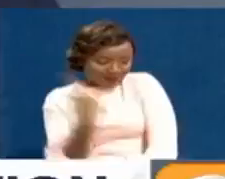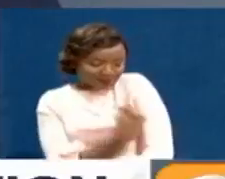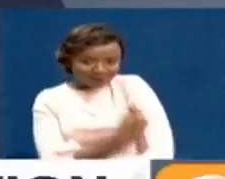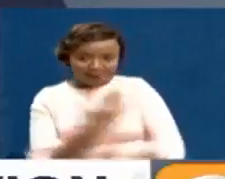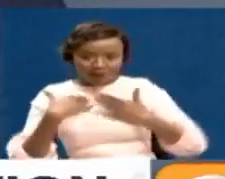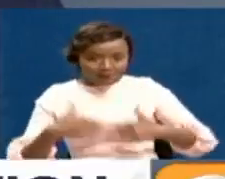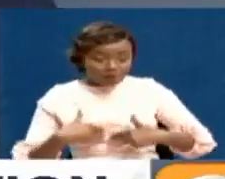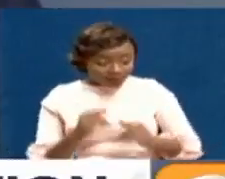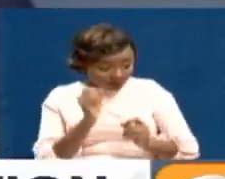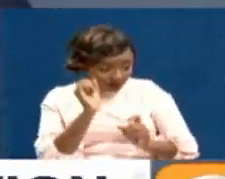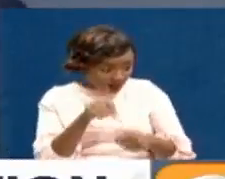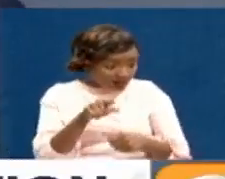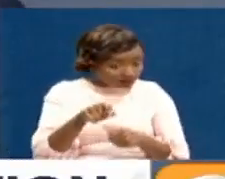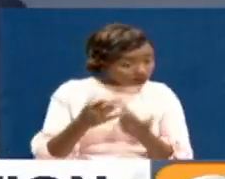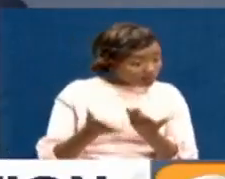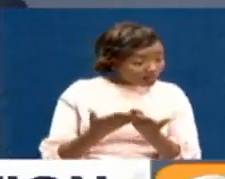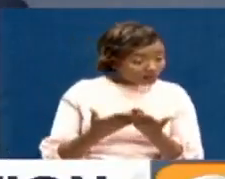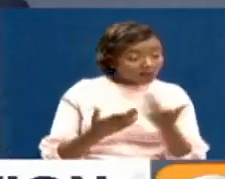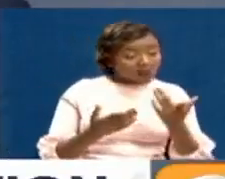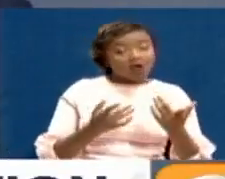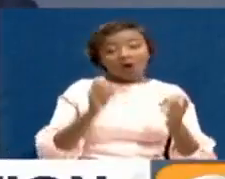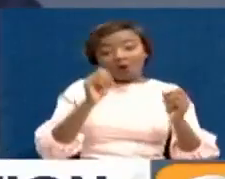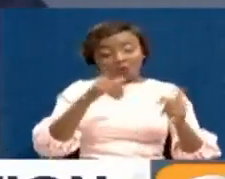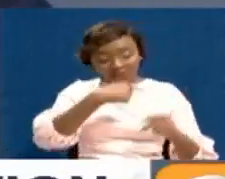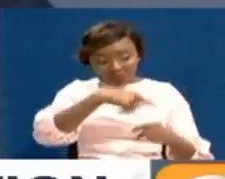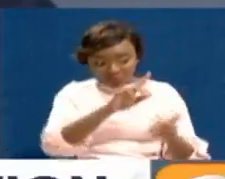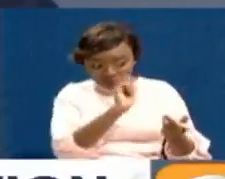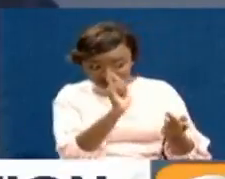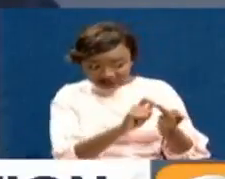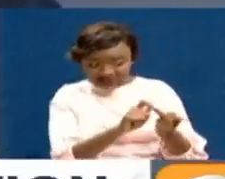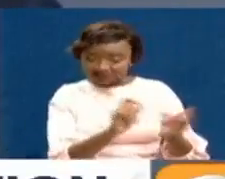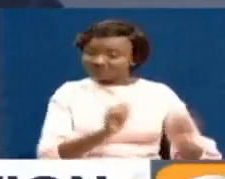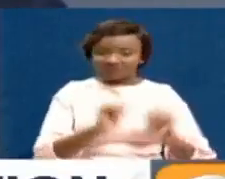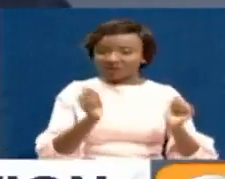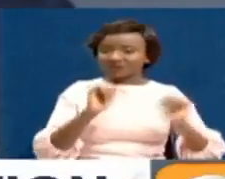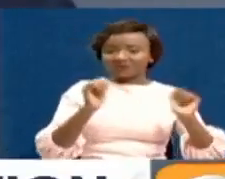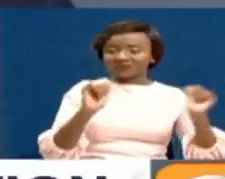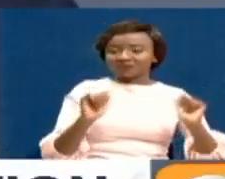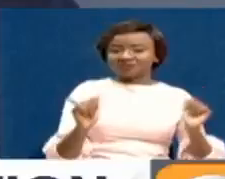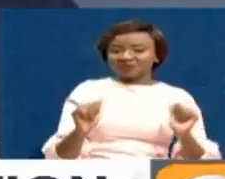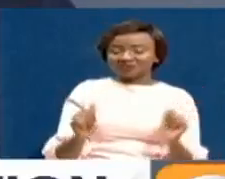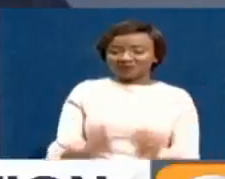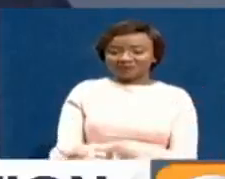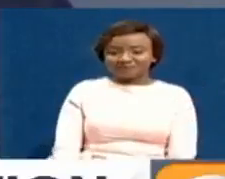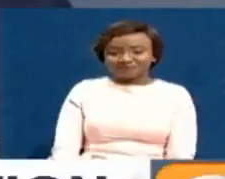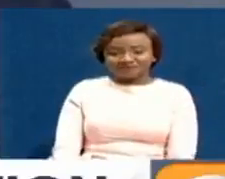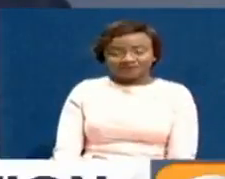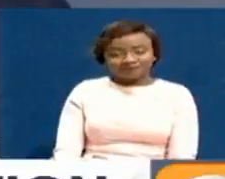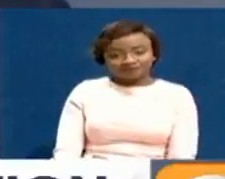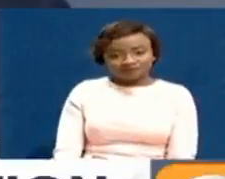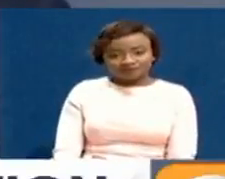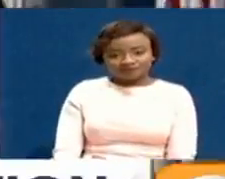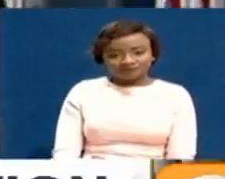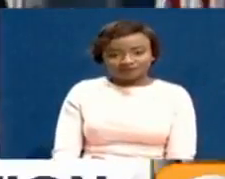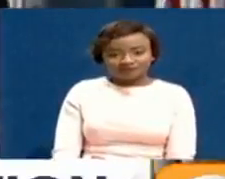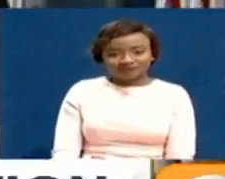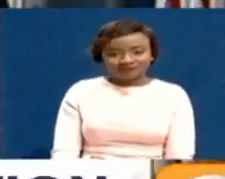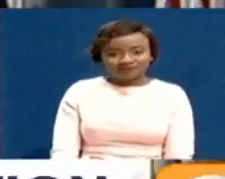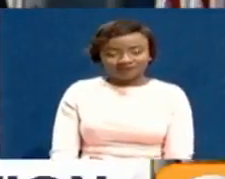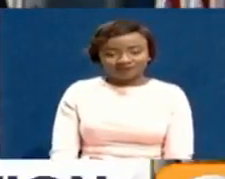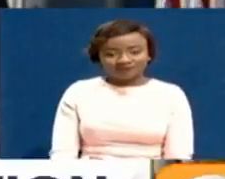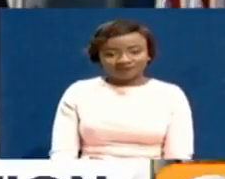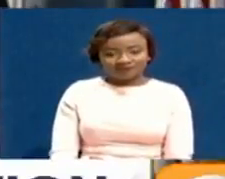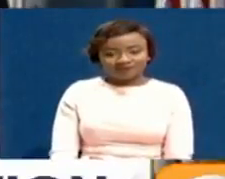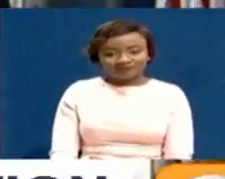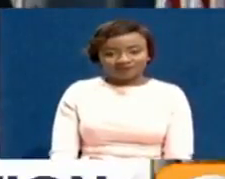is there a way we can do something like that by injection inside or almost